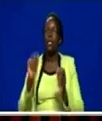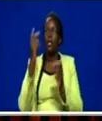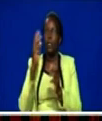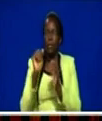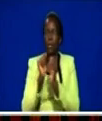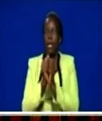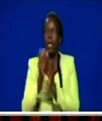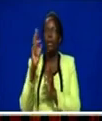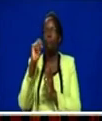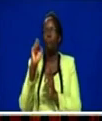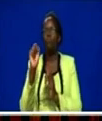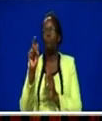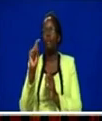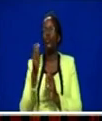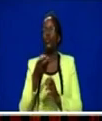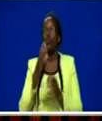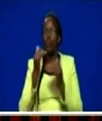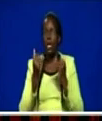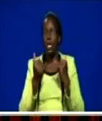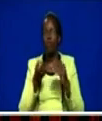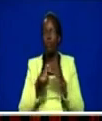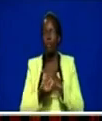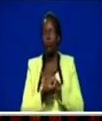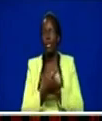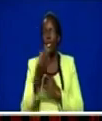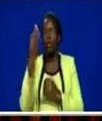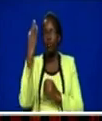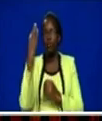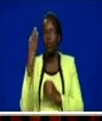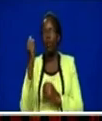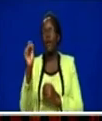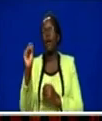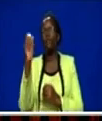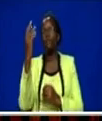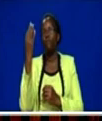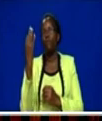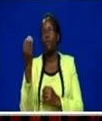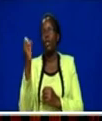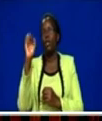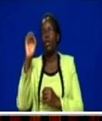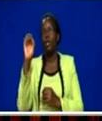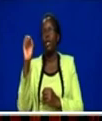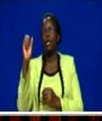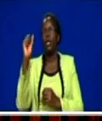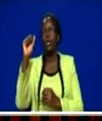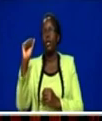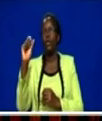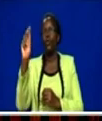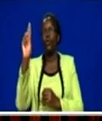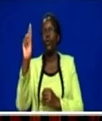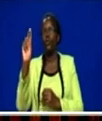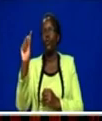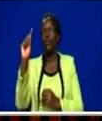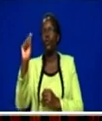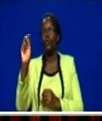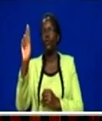marks. So we are supposed to explain 5 features. We need to digest the question and see how we are going about